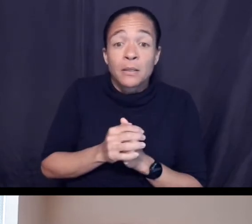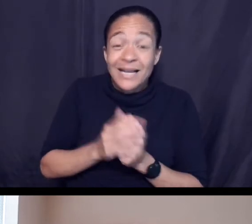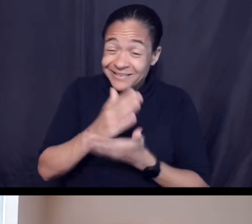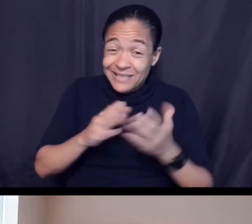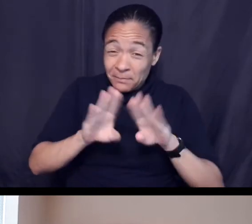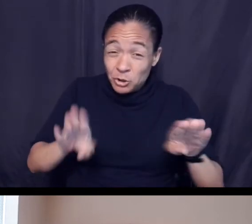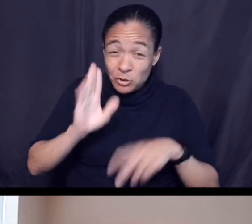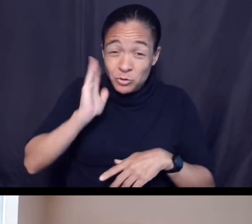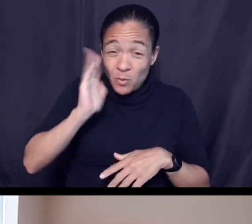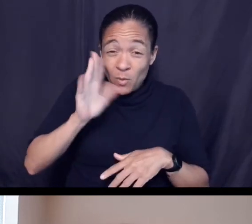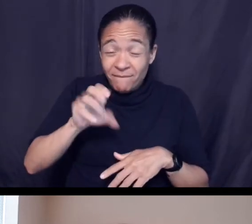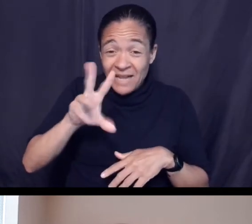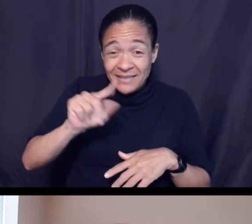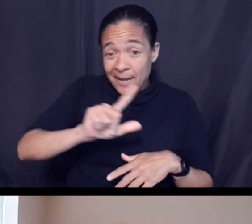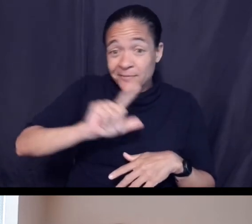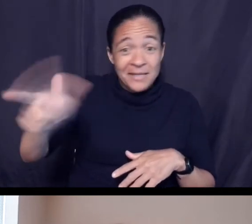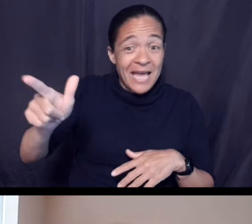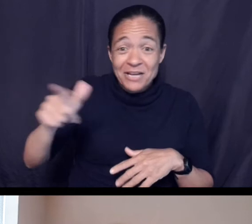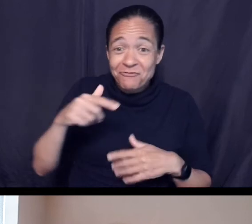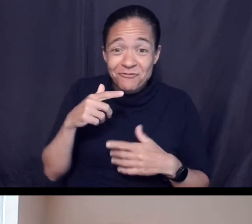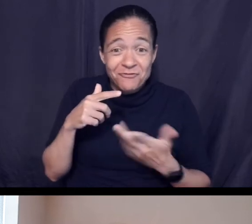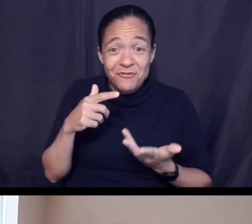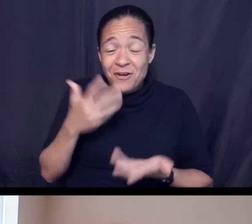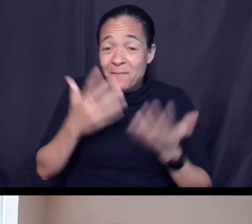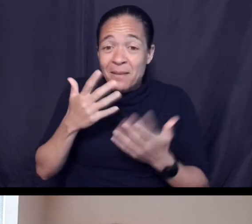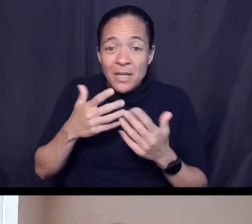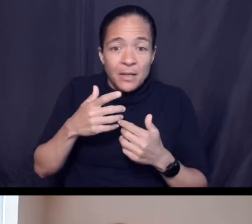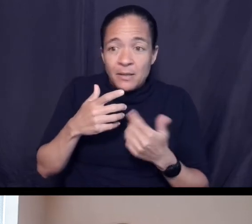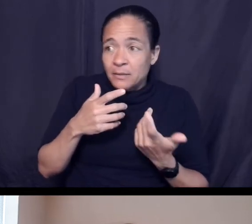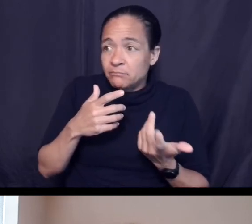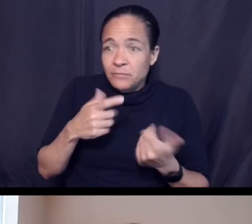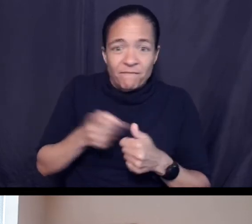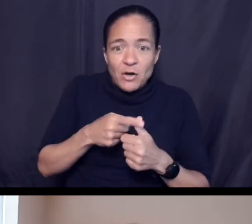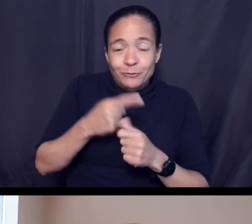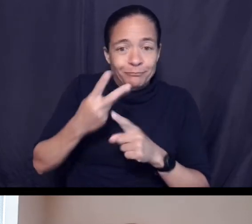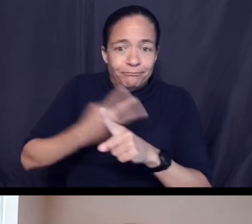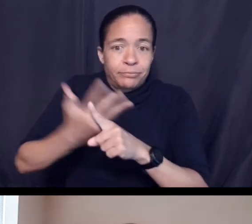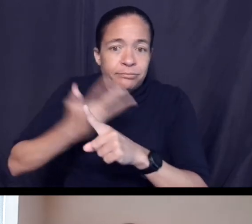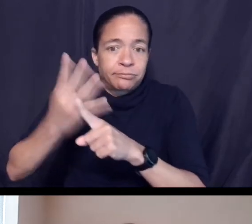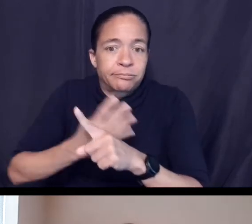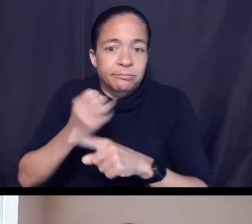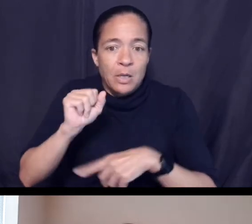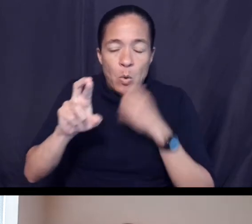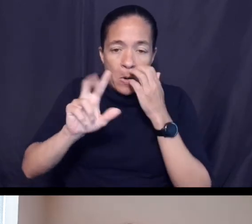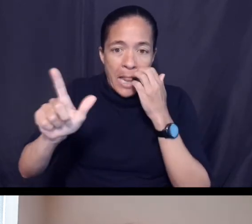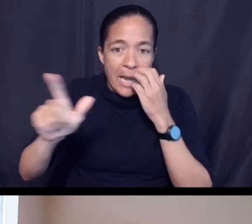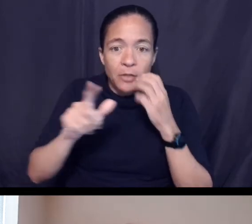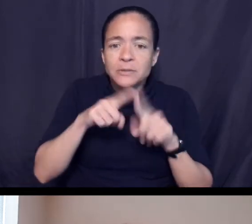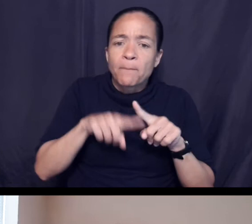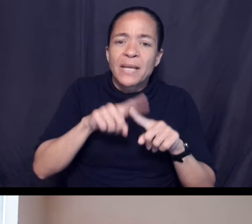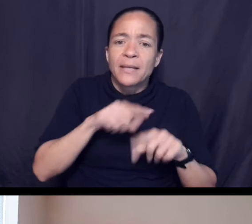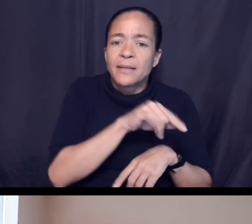children will find out after the neonatal period, in the first months or even years of life, depending upon how long that newborn blood